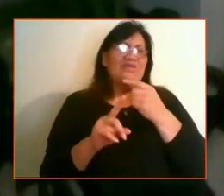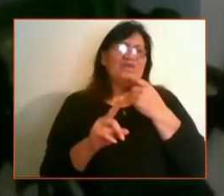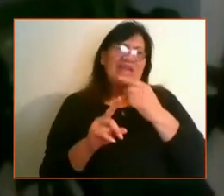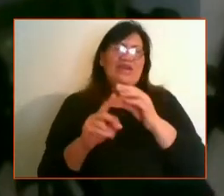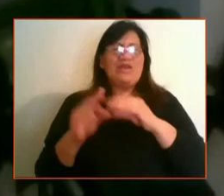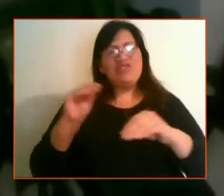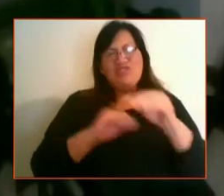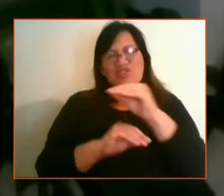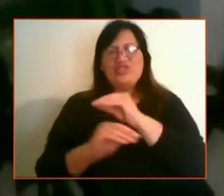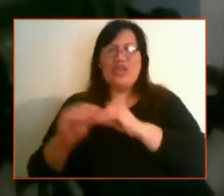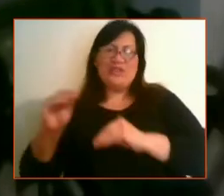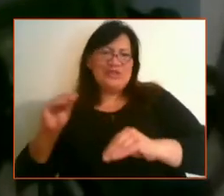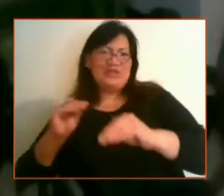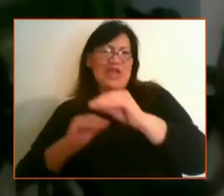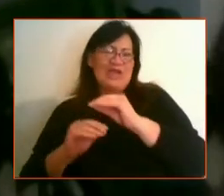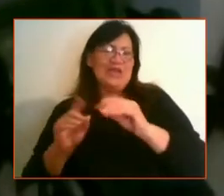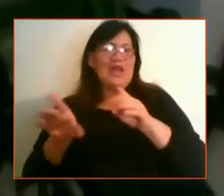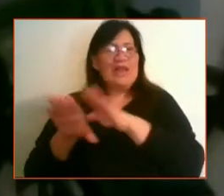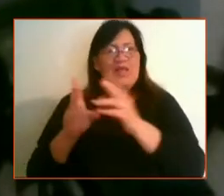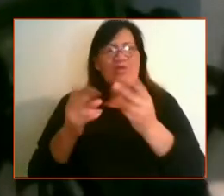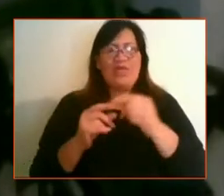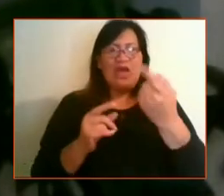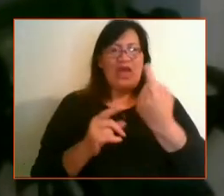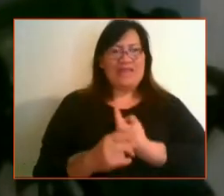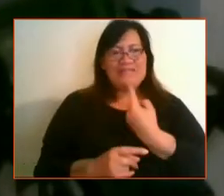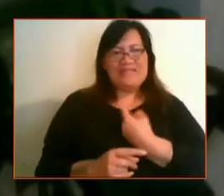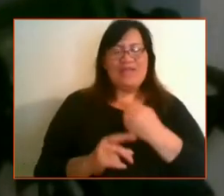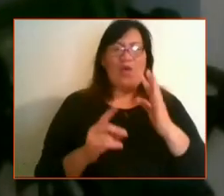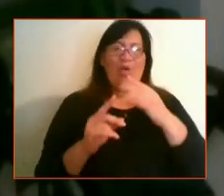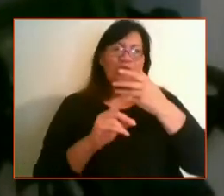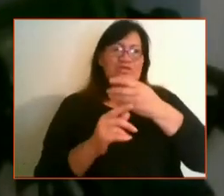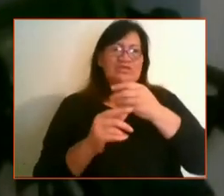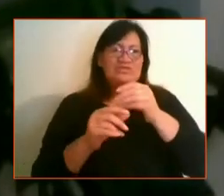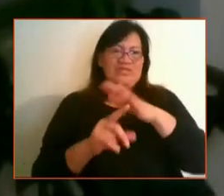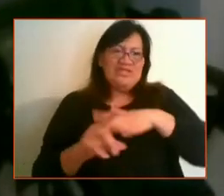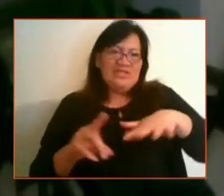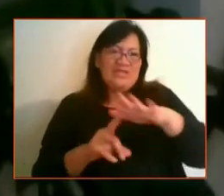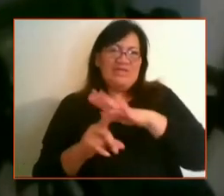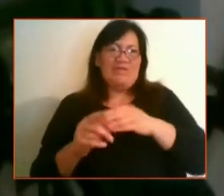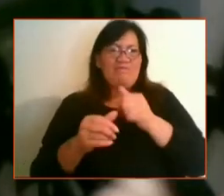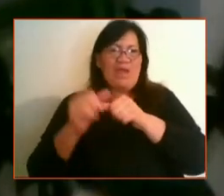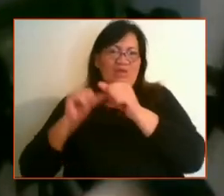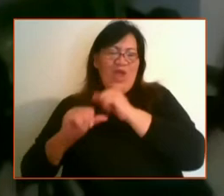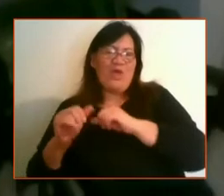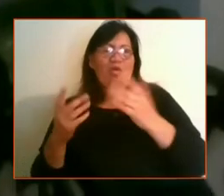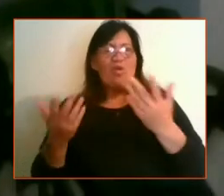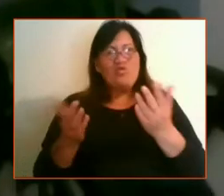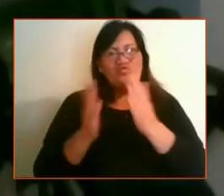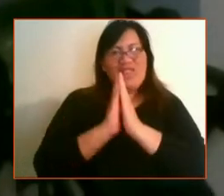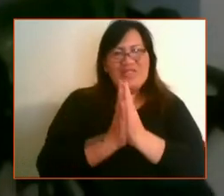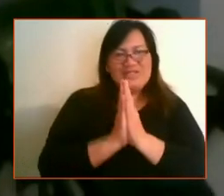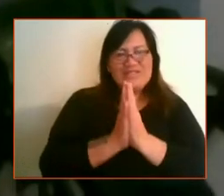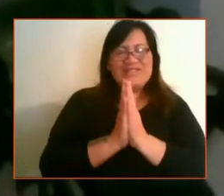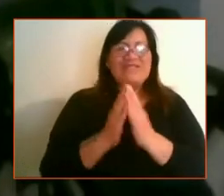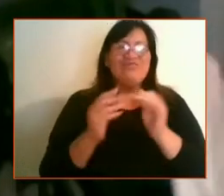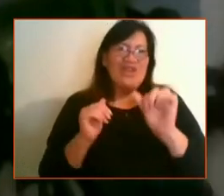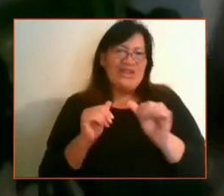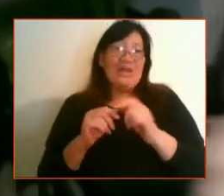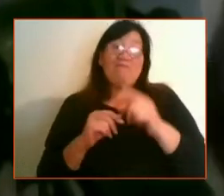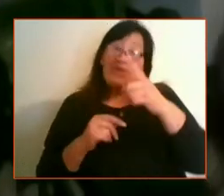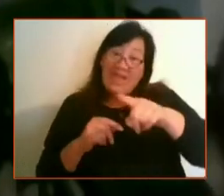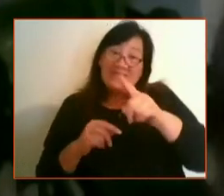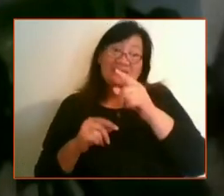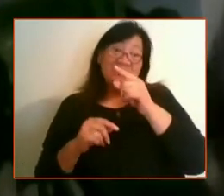with somebody's ethnicity or someone's geographical background or religion, but those things are proxies for understanding culture. They're